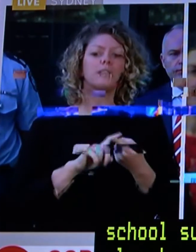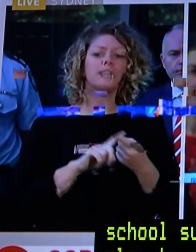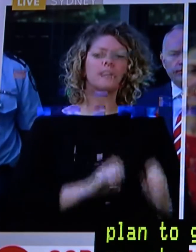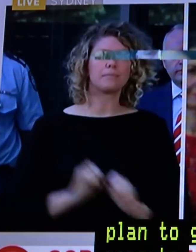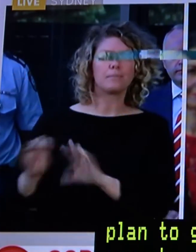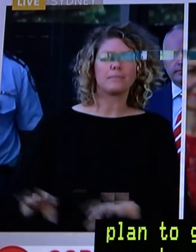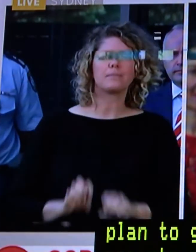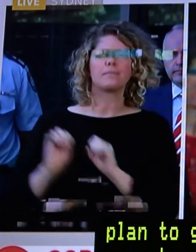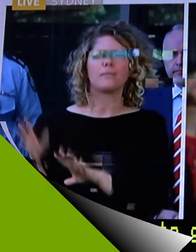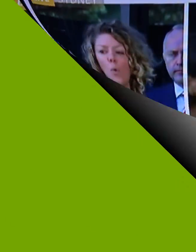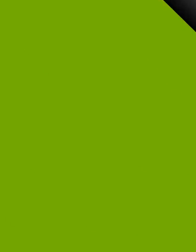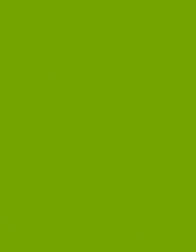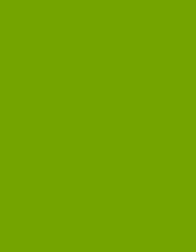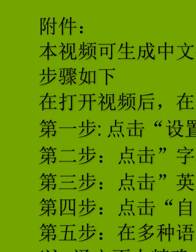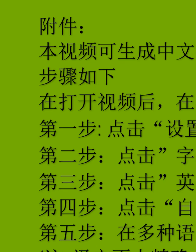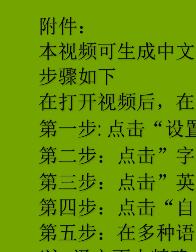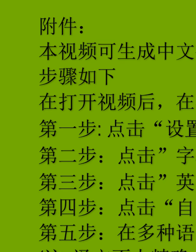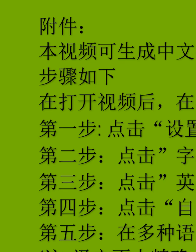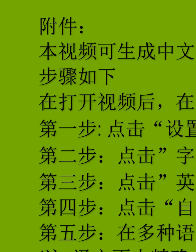in their education.